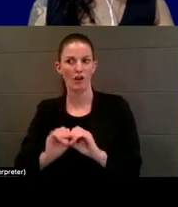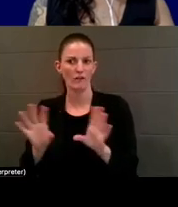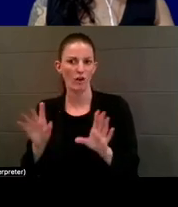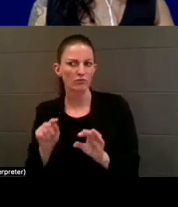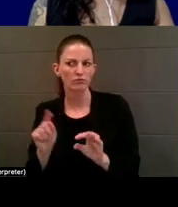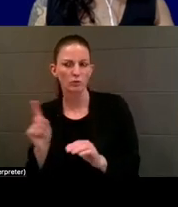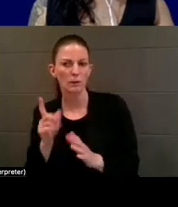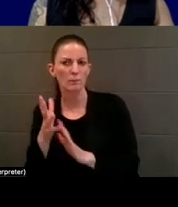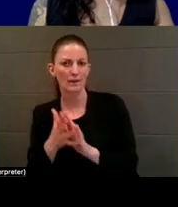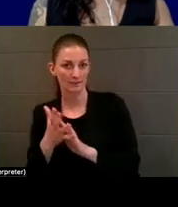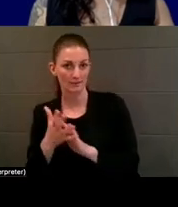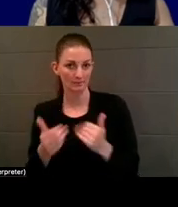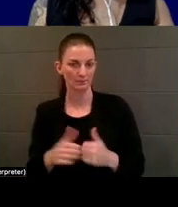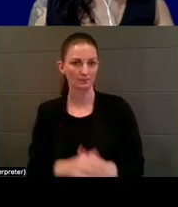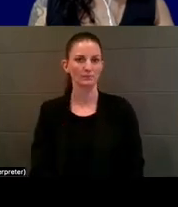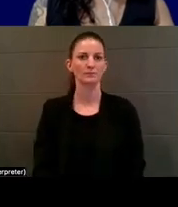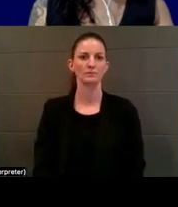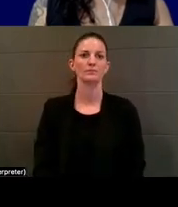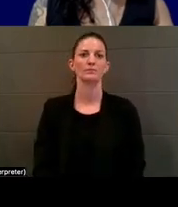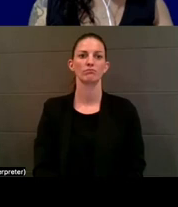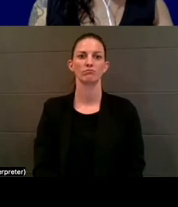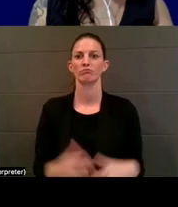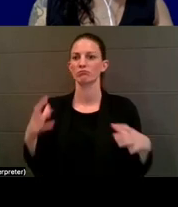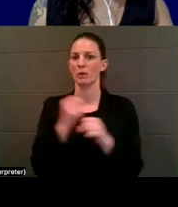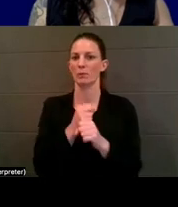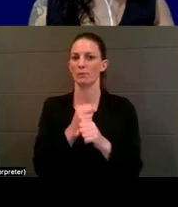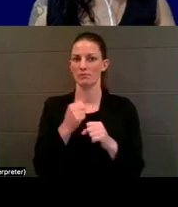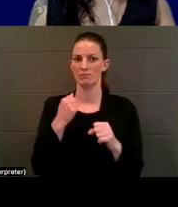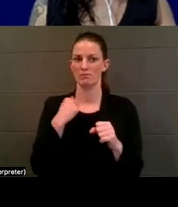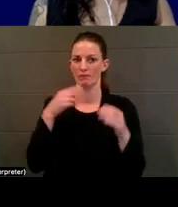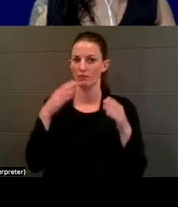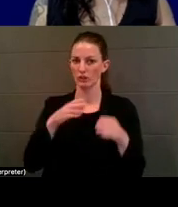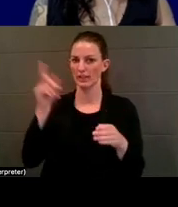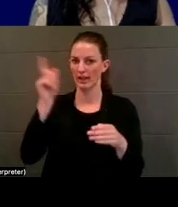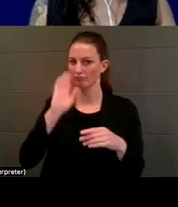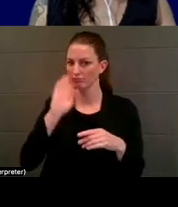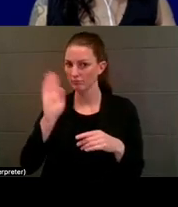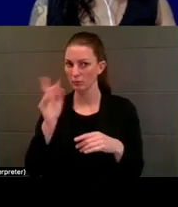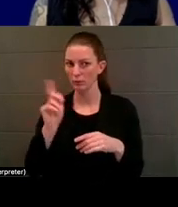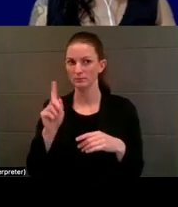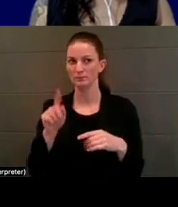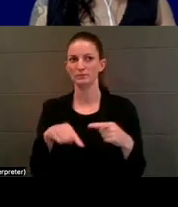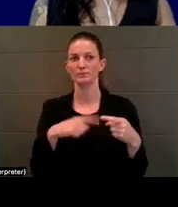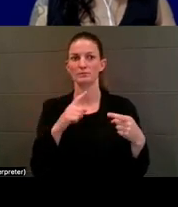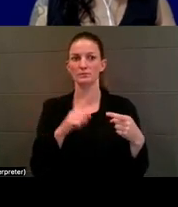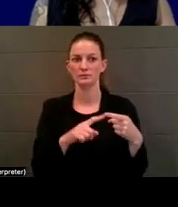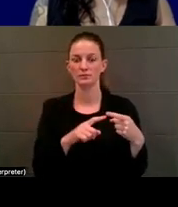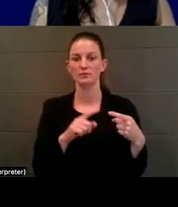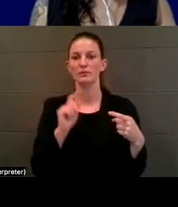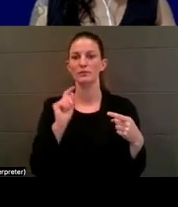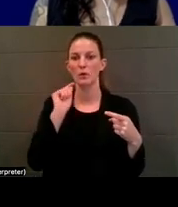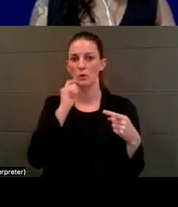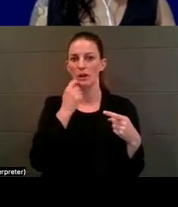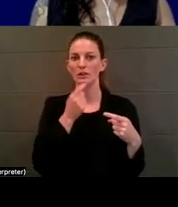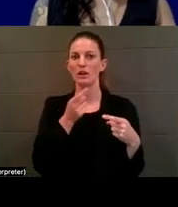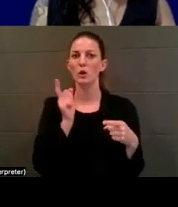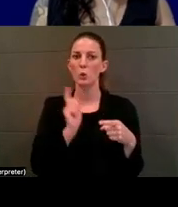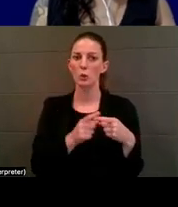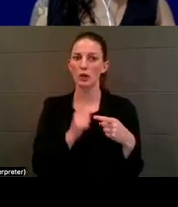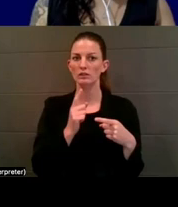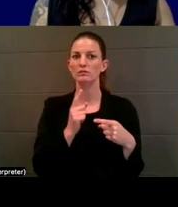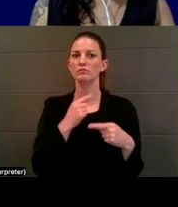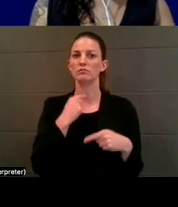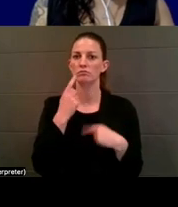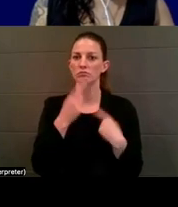just an overview of what we'll be covering today. We'll be having a brief discussion